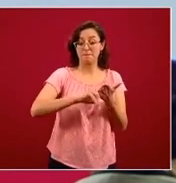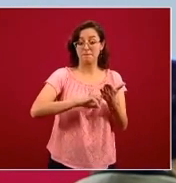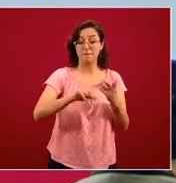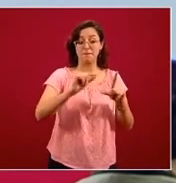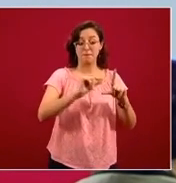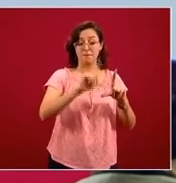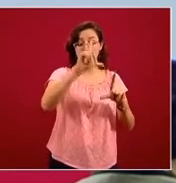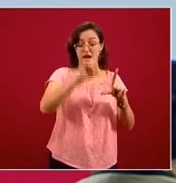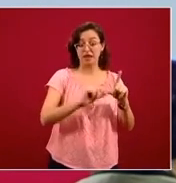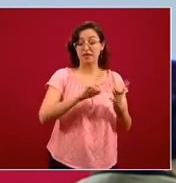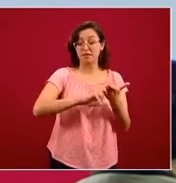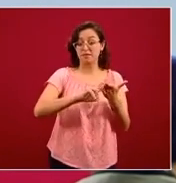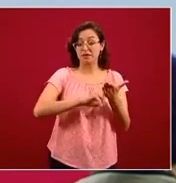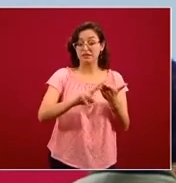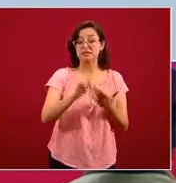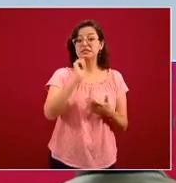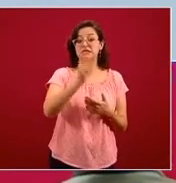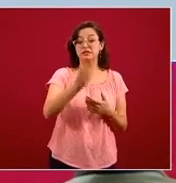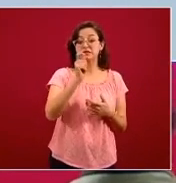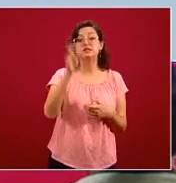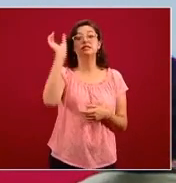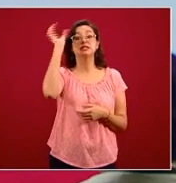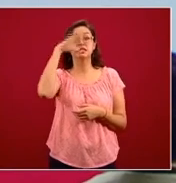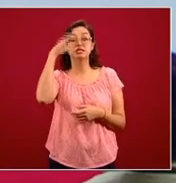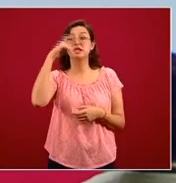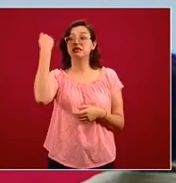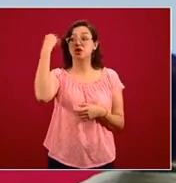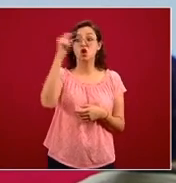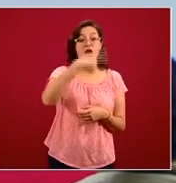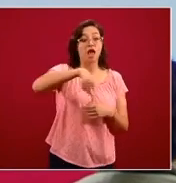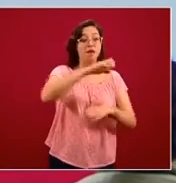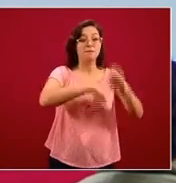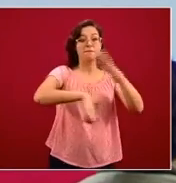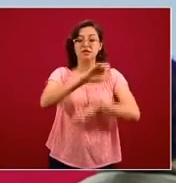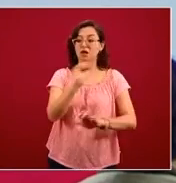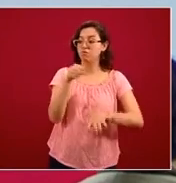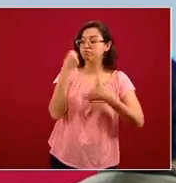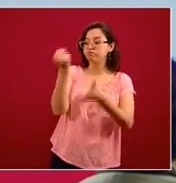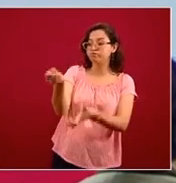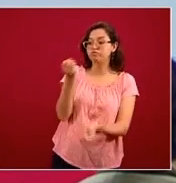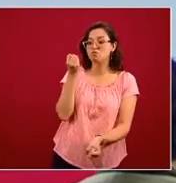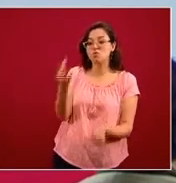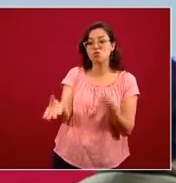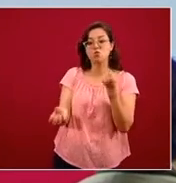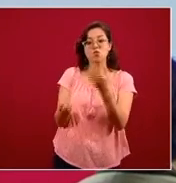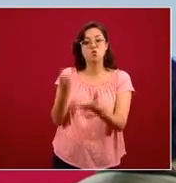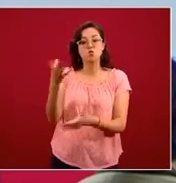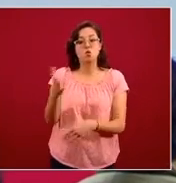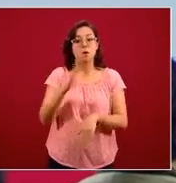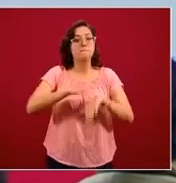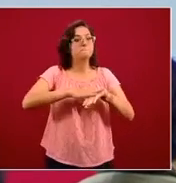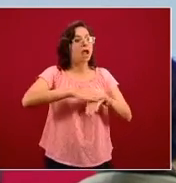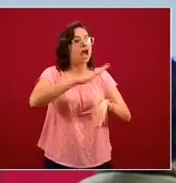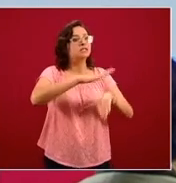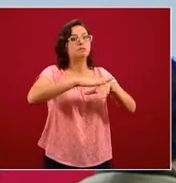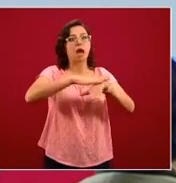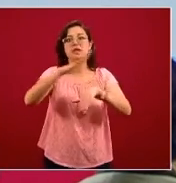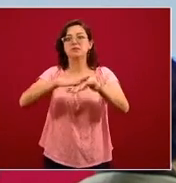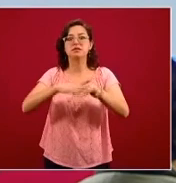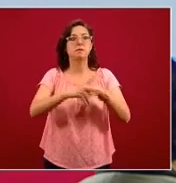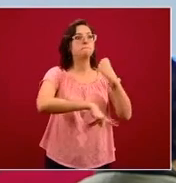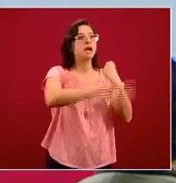the green. This is what is being given to science and technology, money, funds given